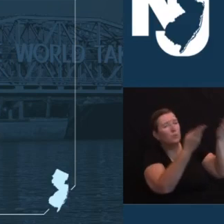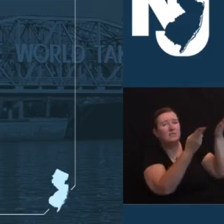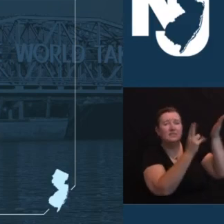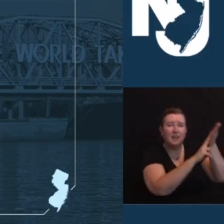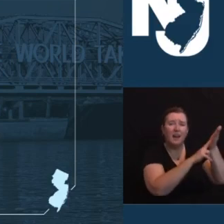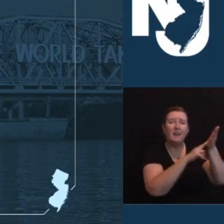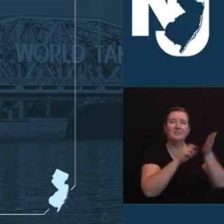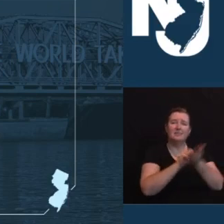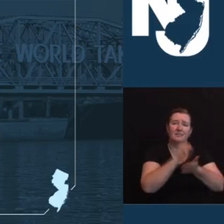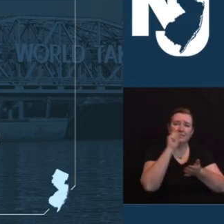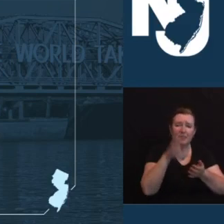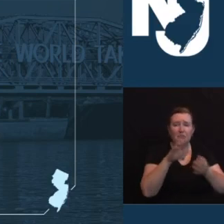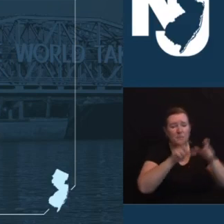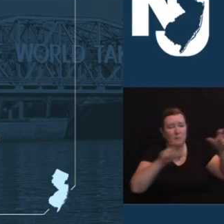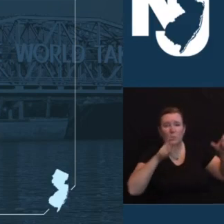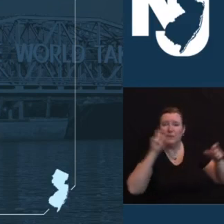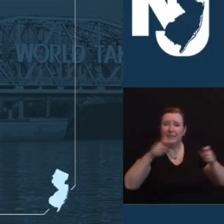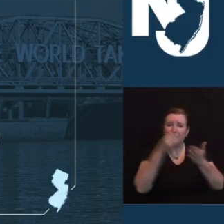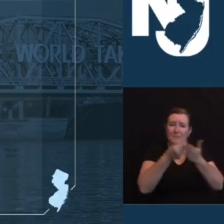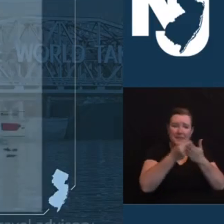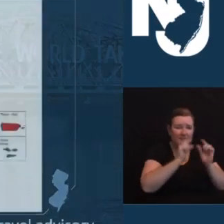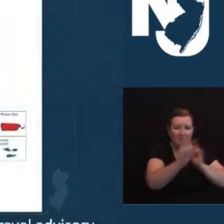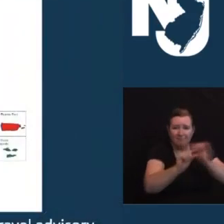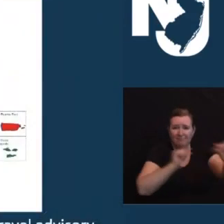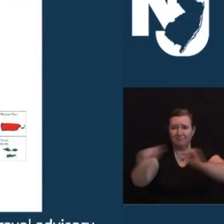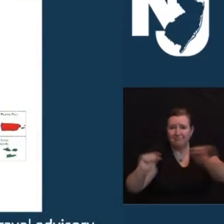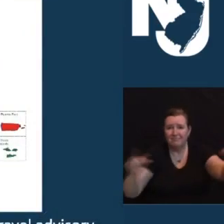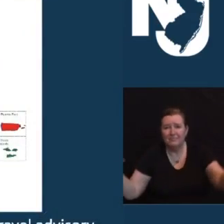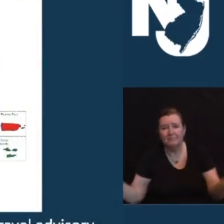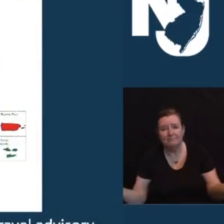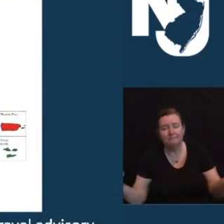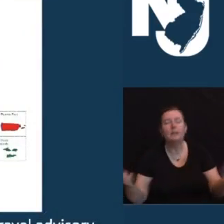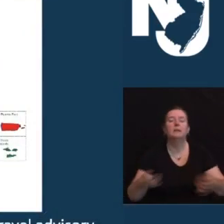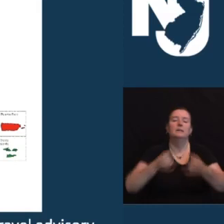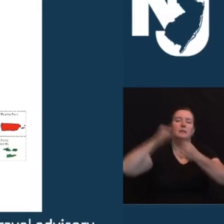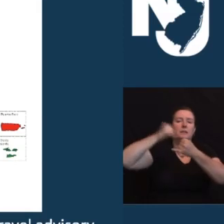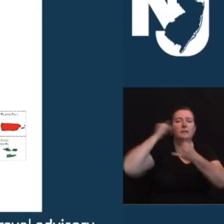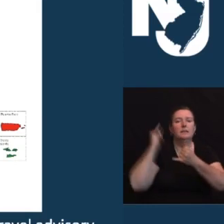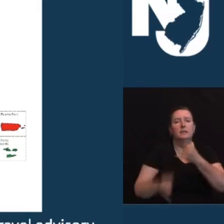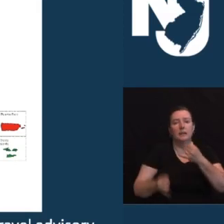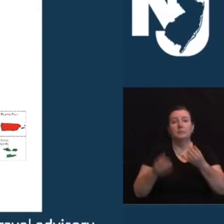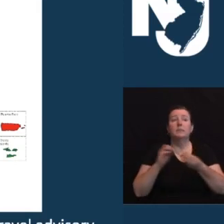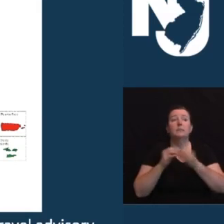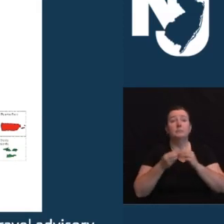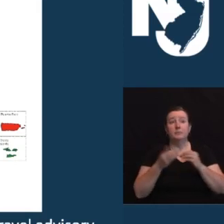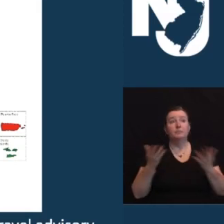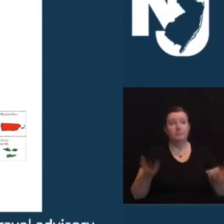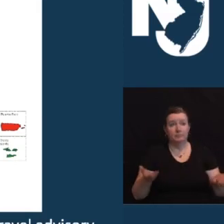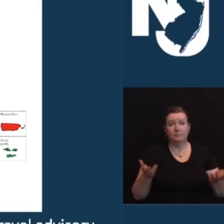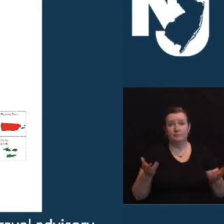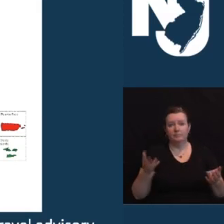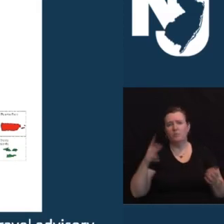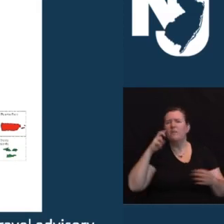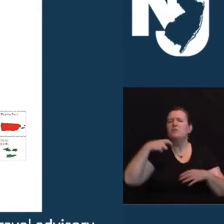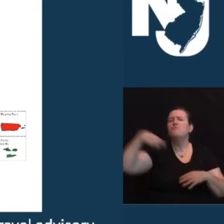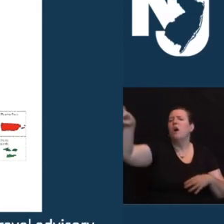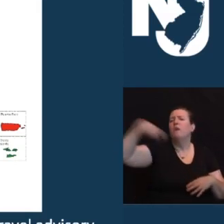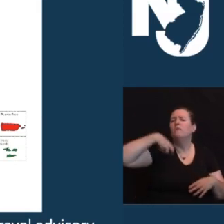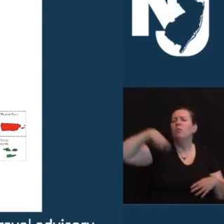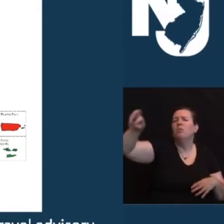it the most. Finally, before we get to the overnight numbers, the list of states from which travelers to New Jersey are being advised to observe